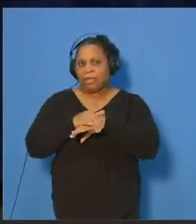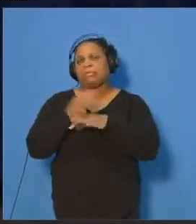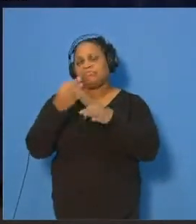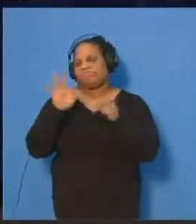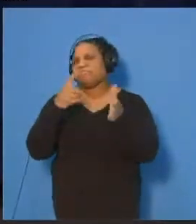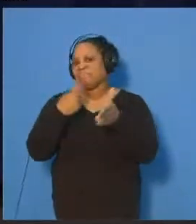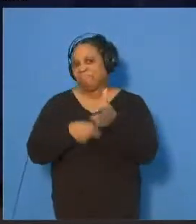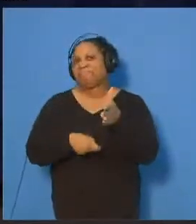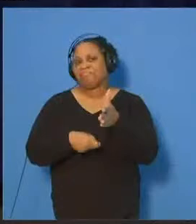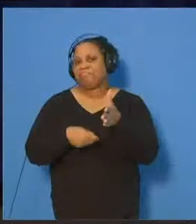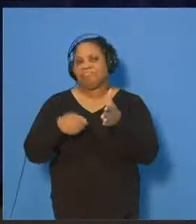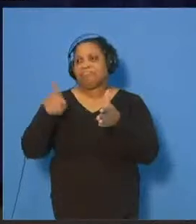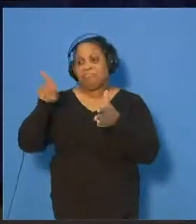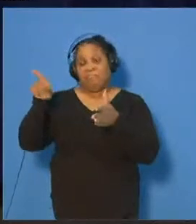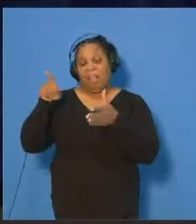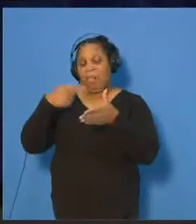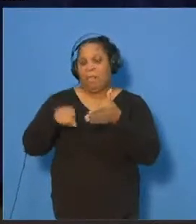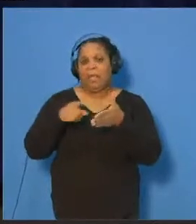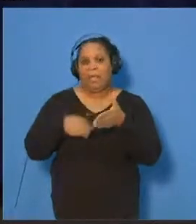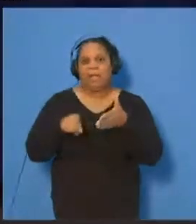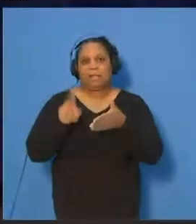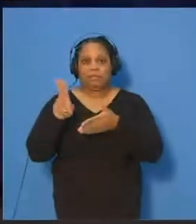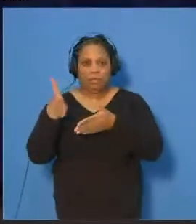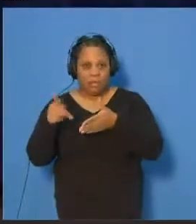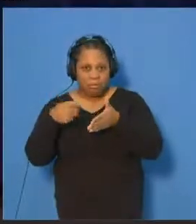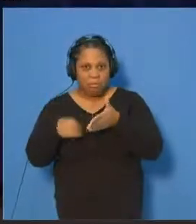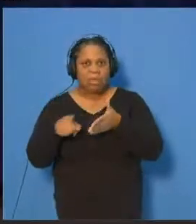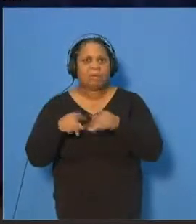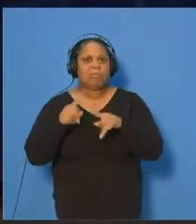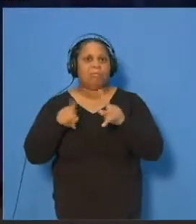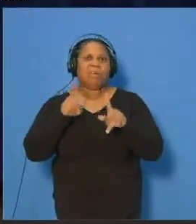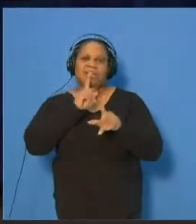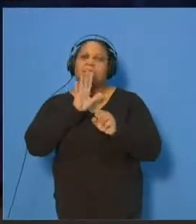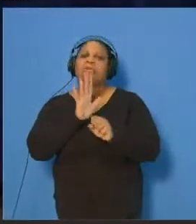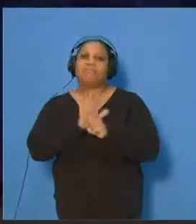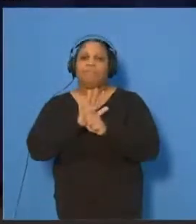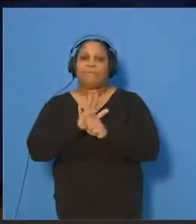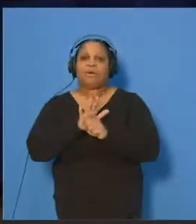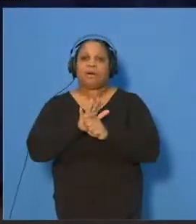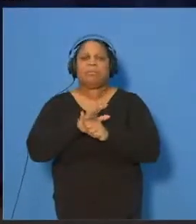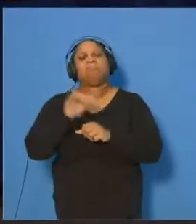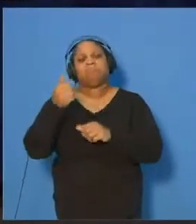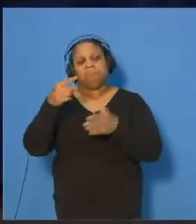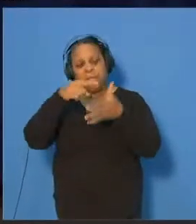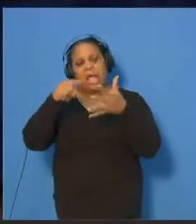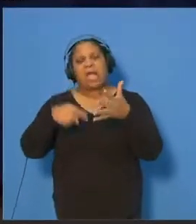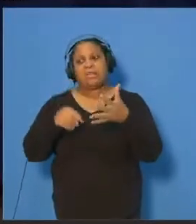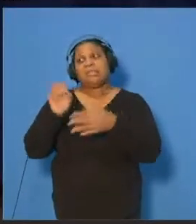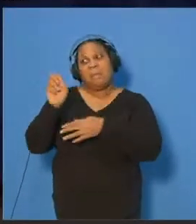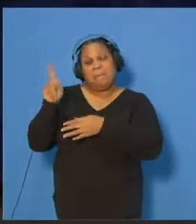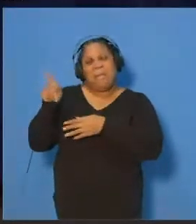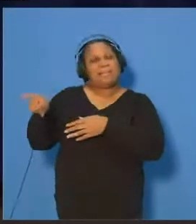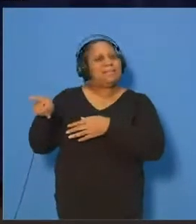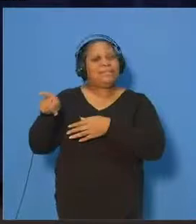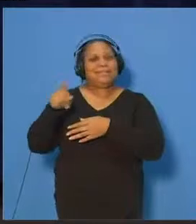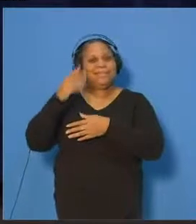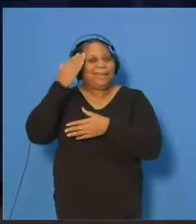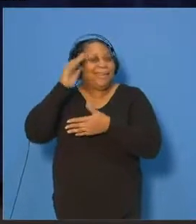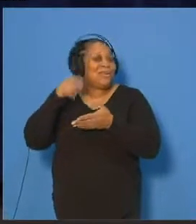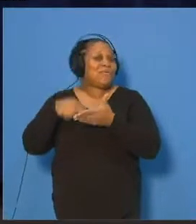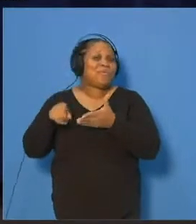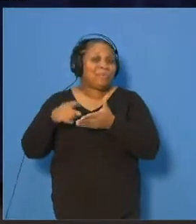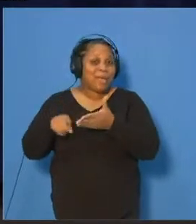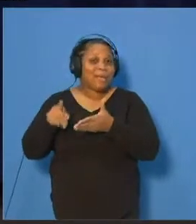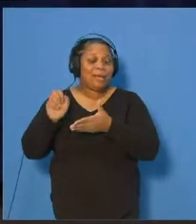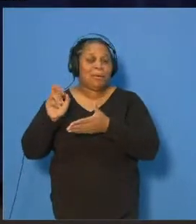of charge, or we're actually paying for those. I have to necessarily confirm, and also regarding the other items, I'll get back to you on that because I don't know if we're paying for them